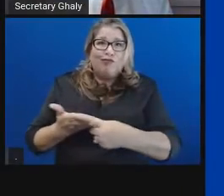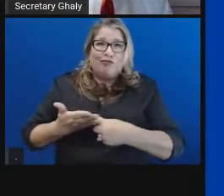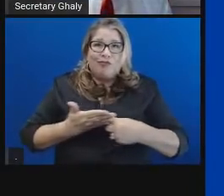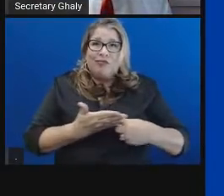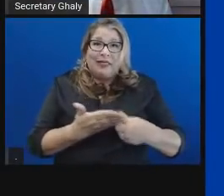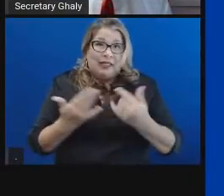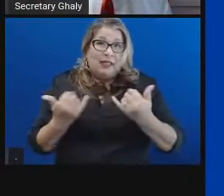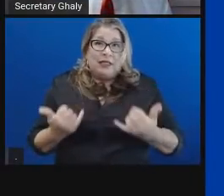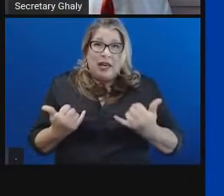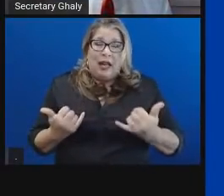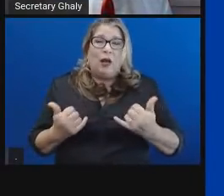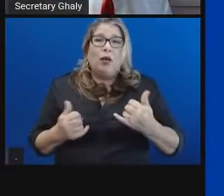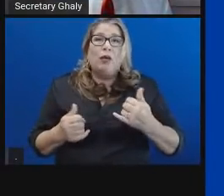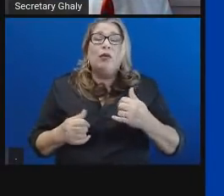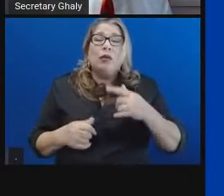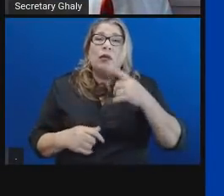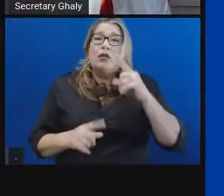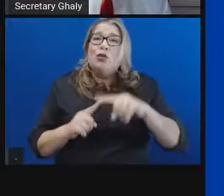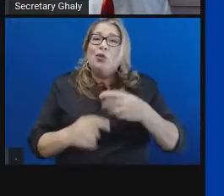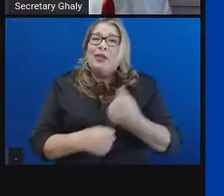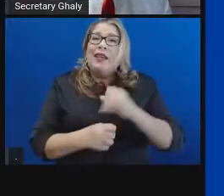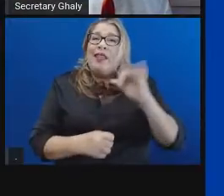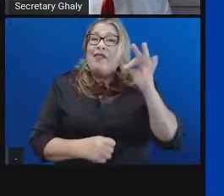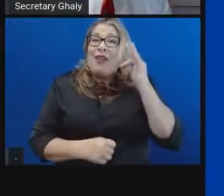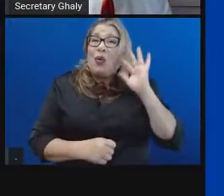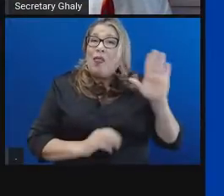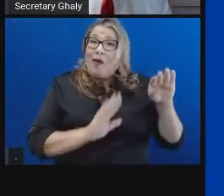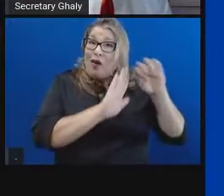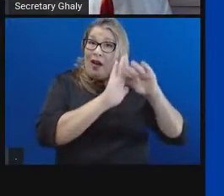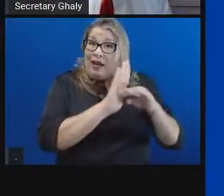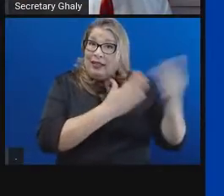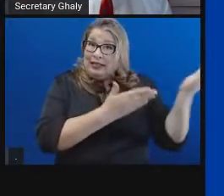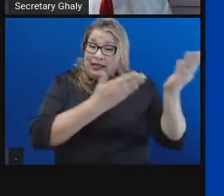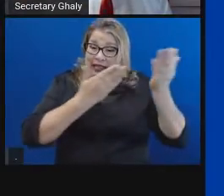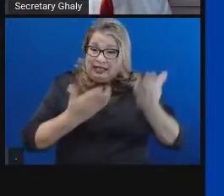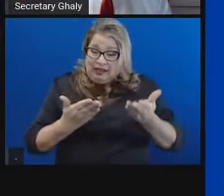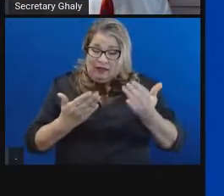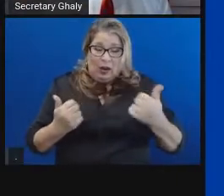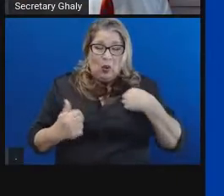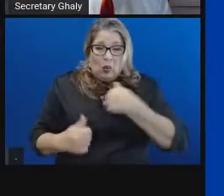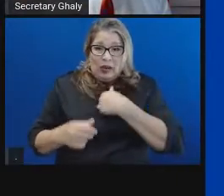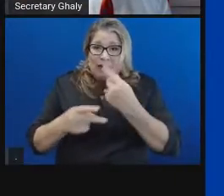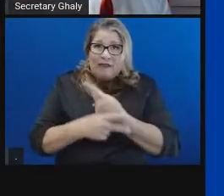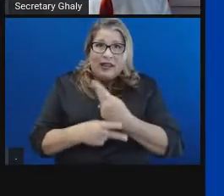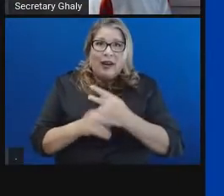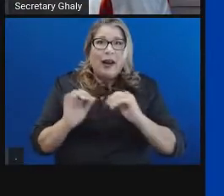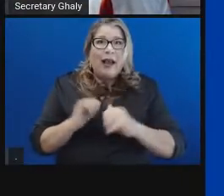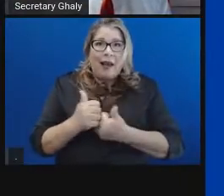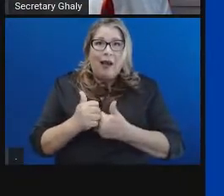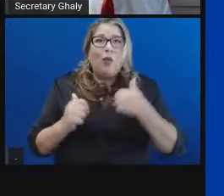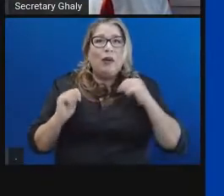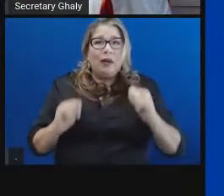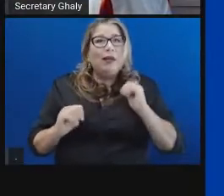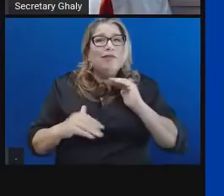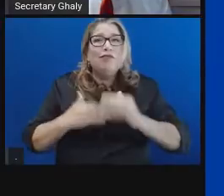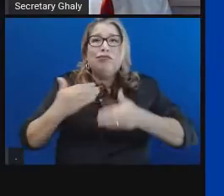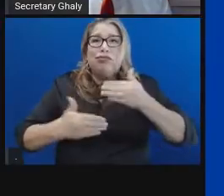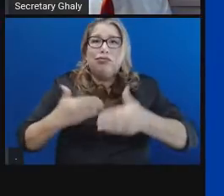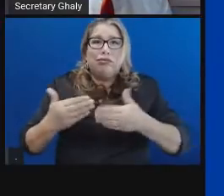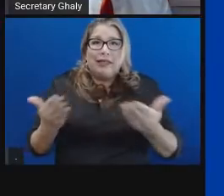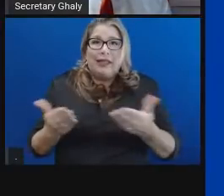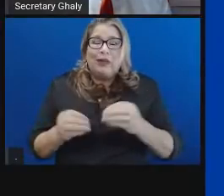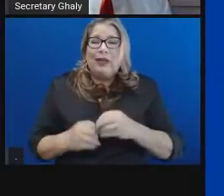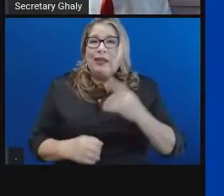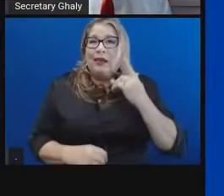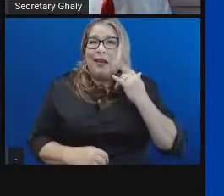that we can evaluate the new federal guidance, determine how it's going to impact what we do here in California, and with haste,